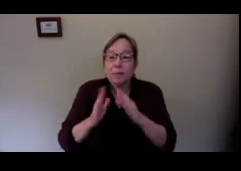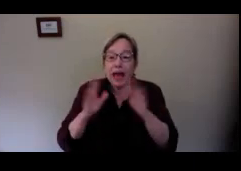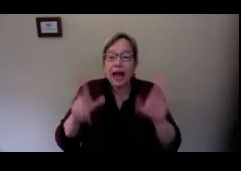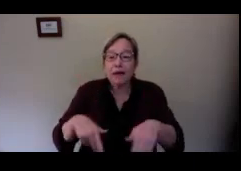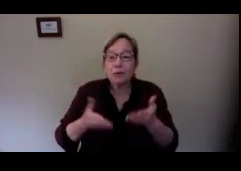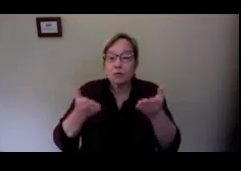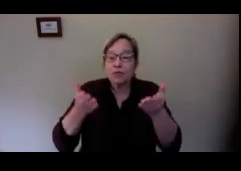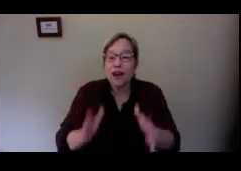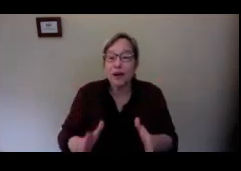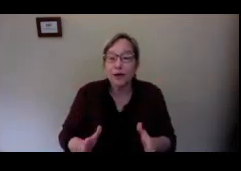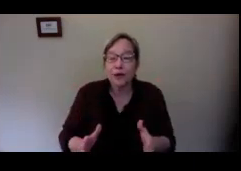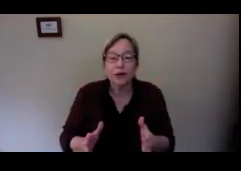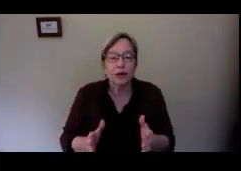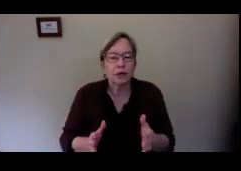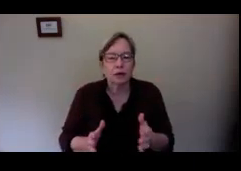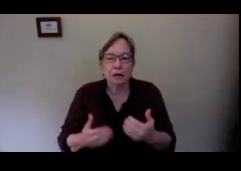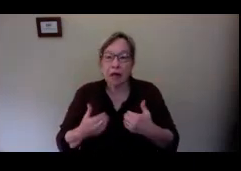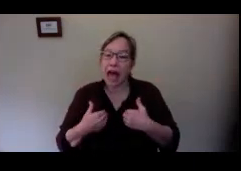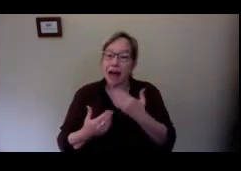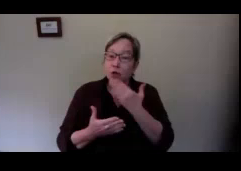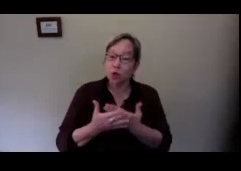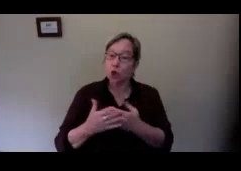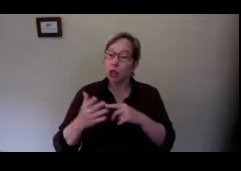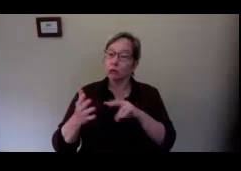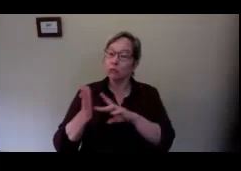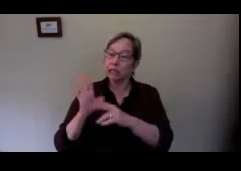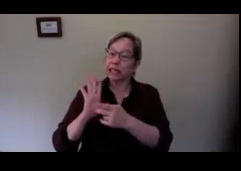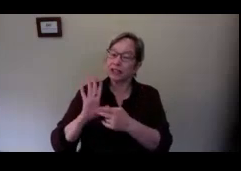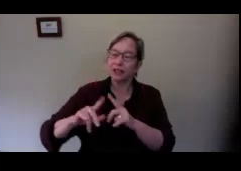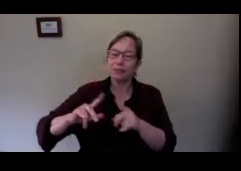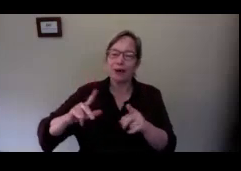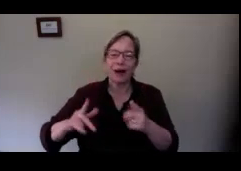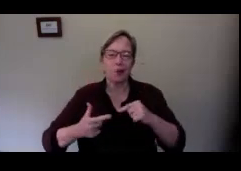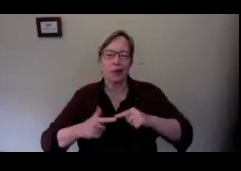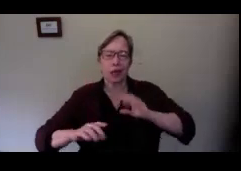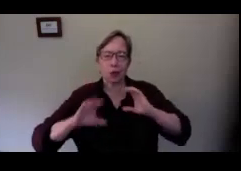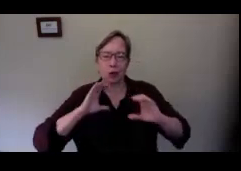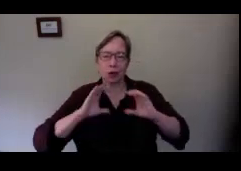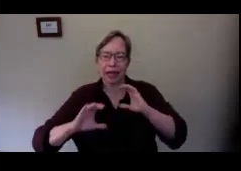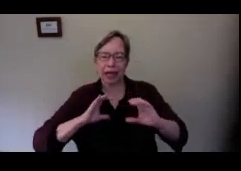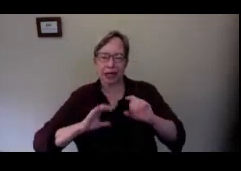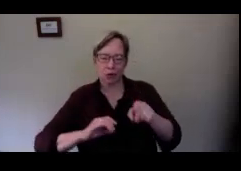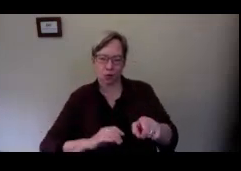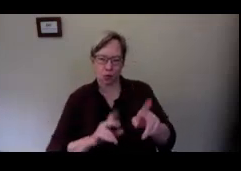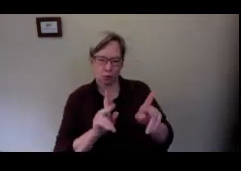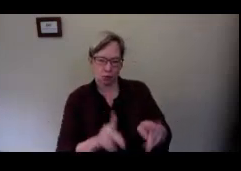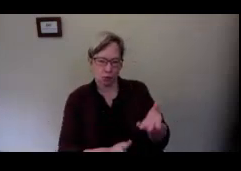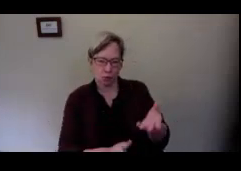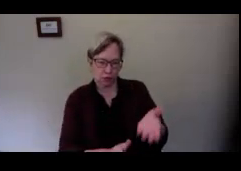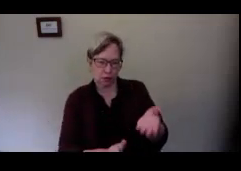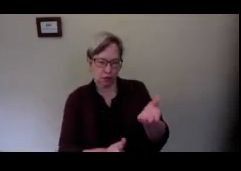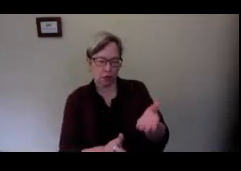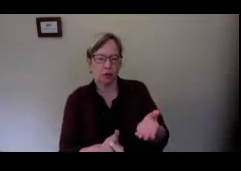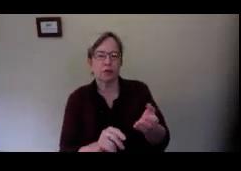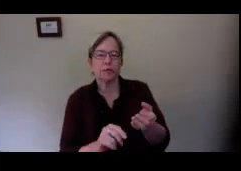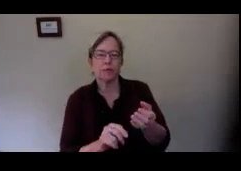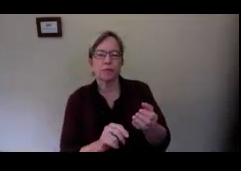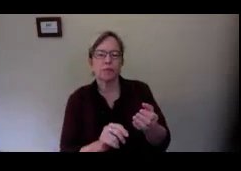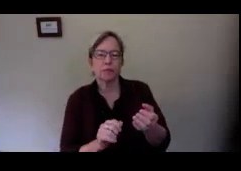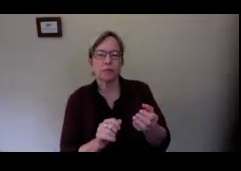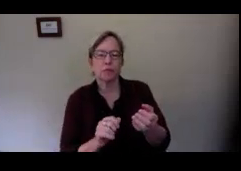may have good intentions, but when they communicate to the tenant,